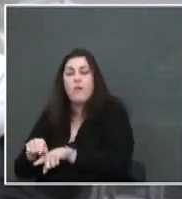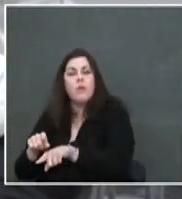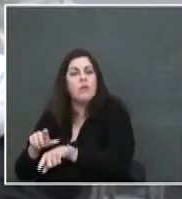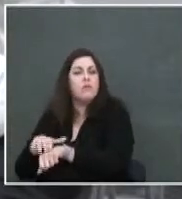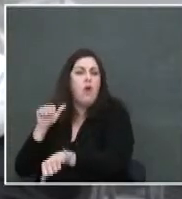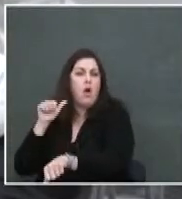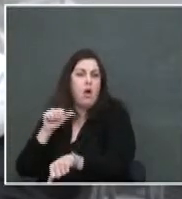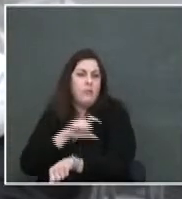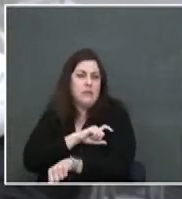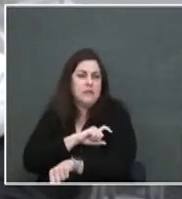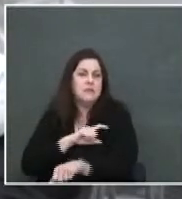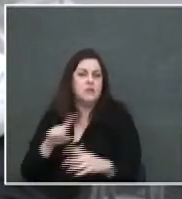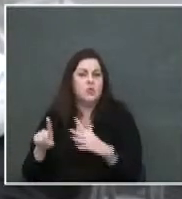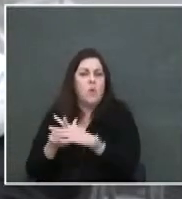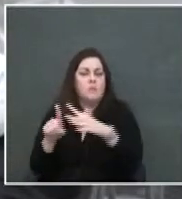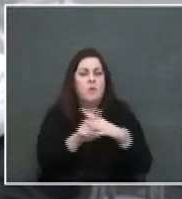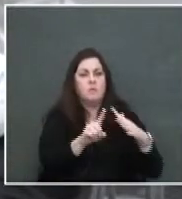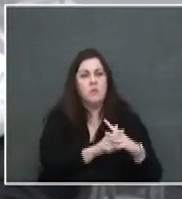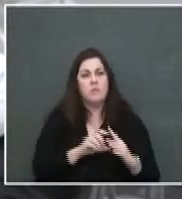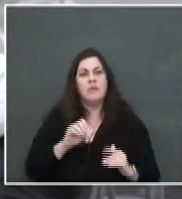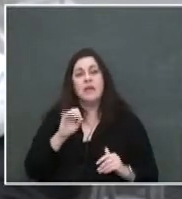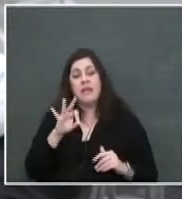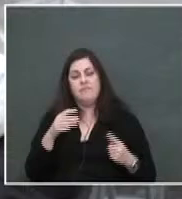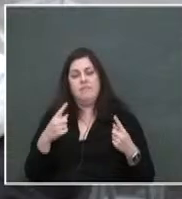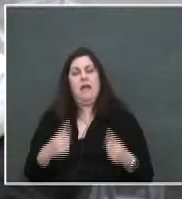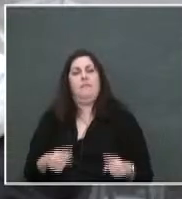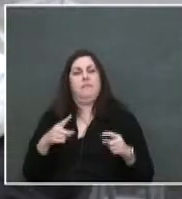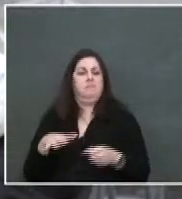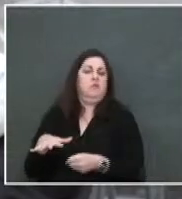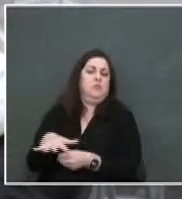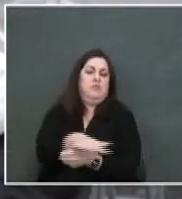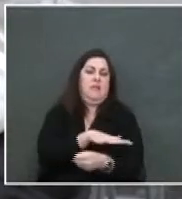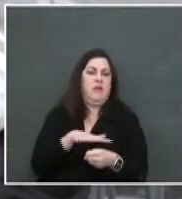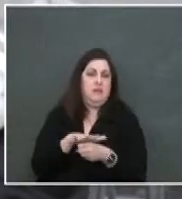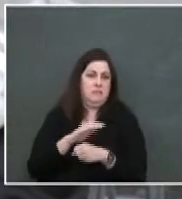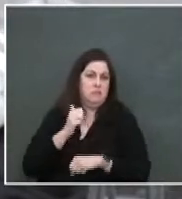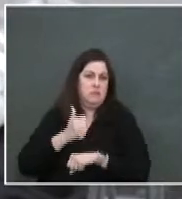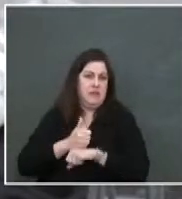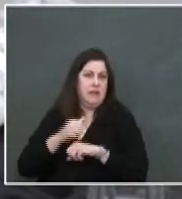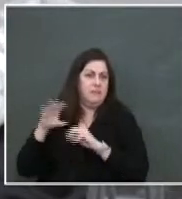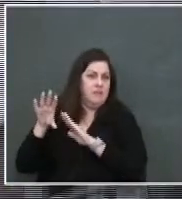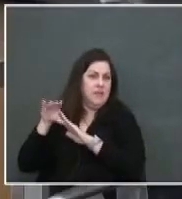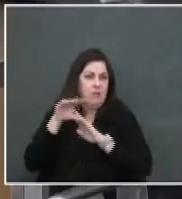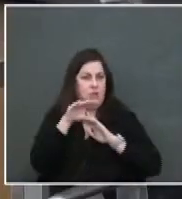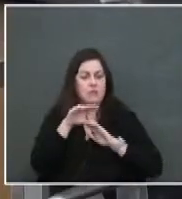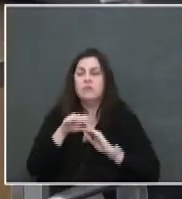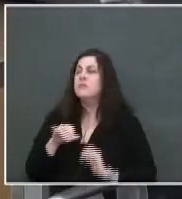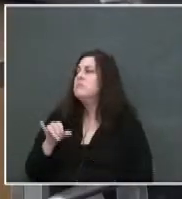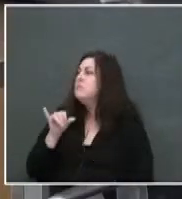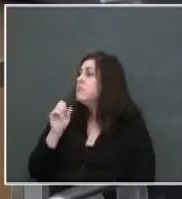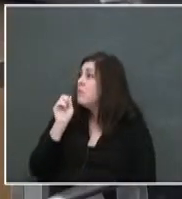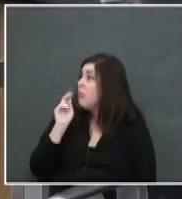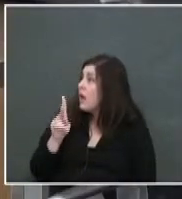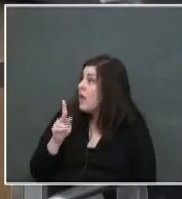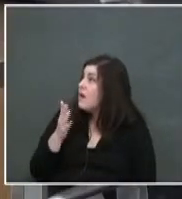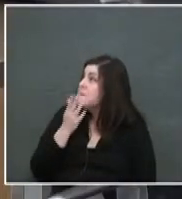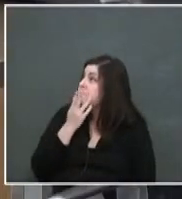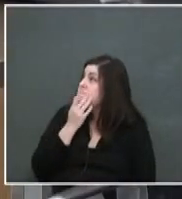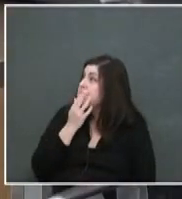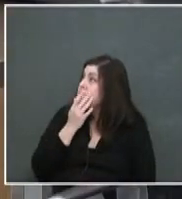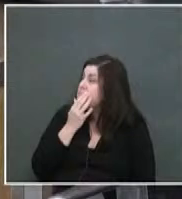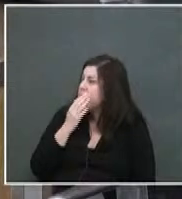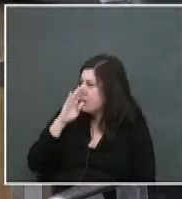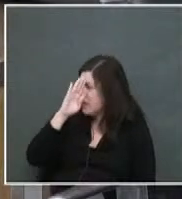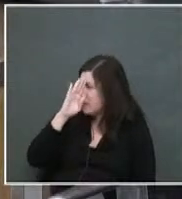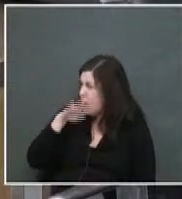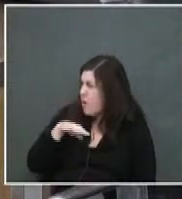as quickly as possible in case there's an incident that occurs in that area. Okay, and do we know the